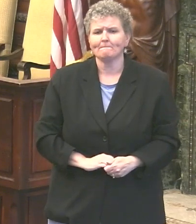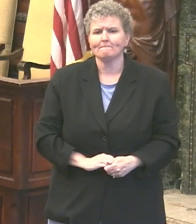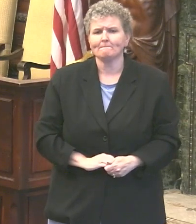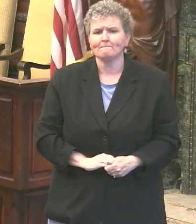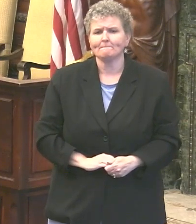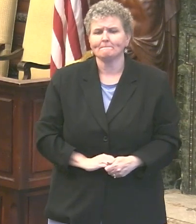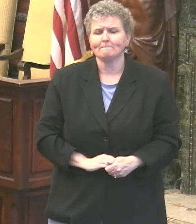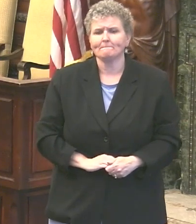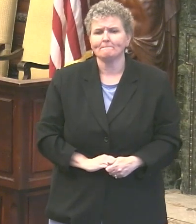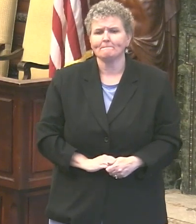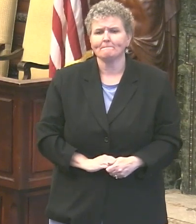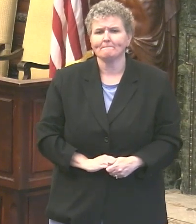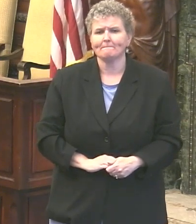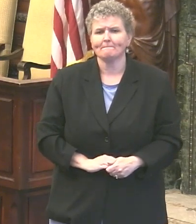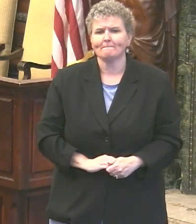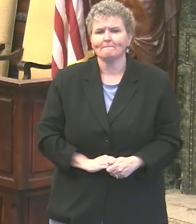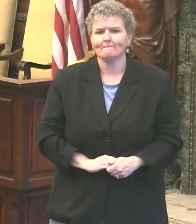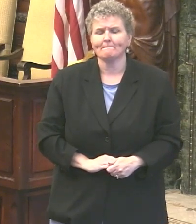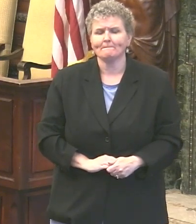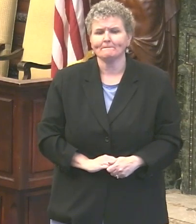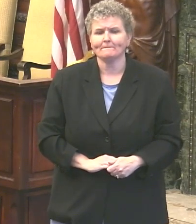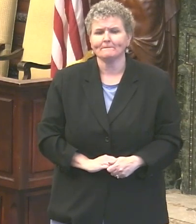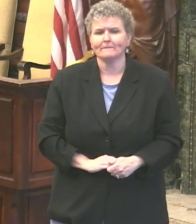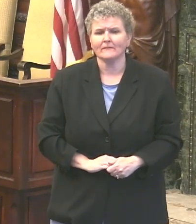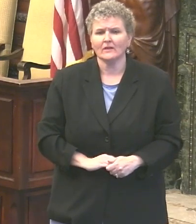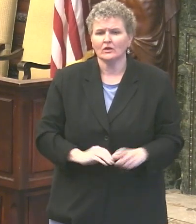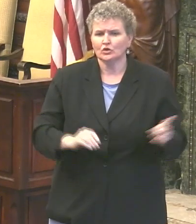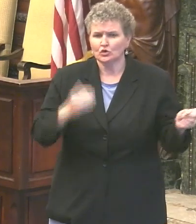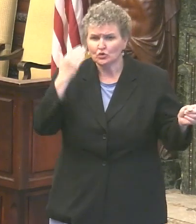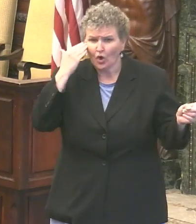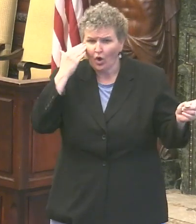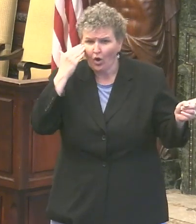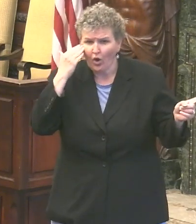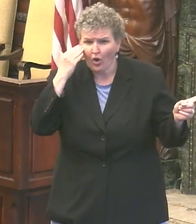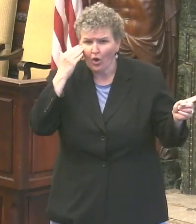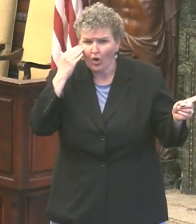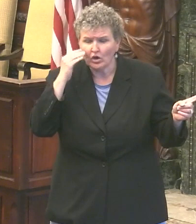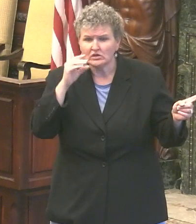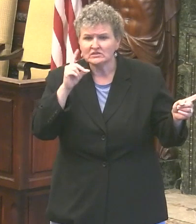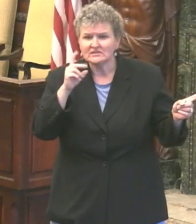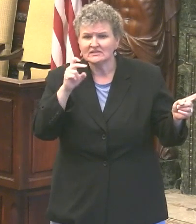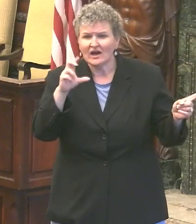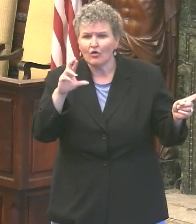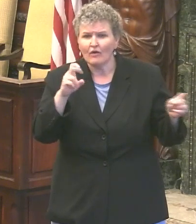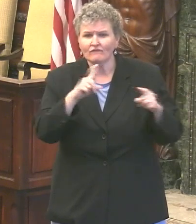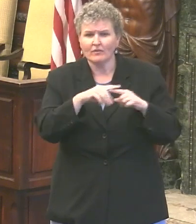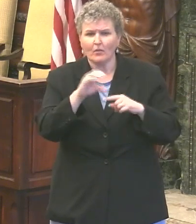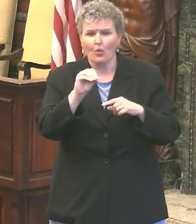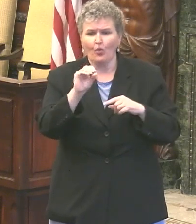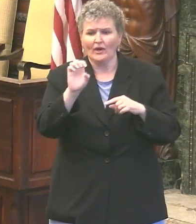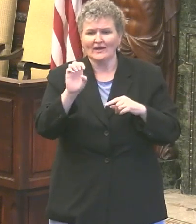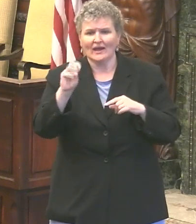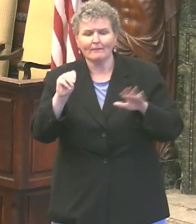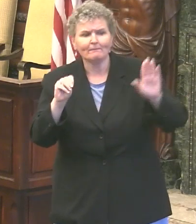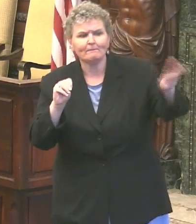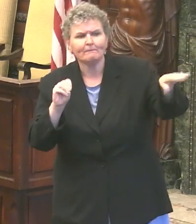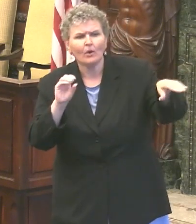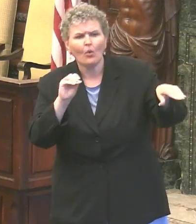Doc, do you know? I think Derek is going to answer that. Yes. So,